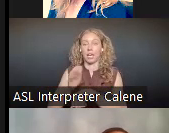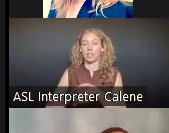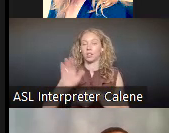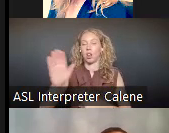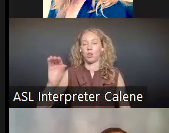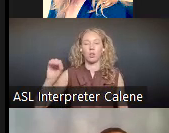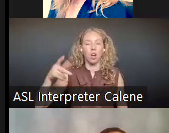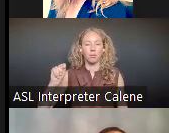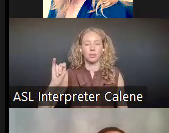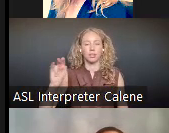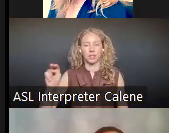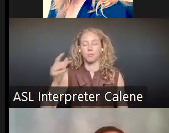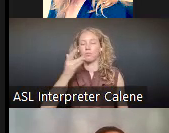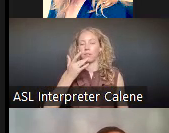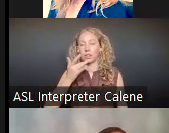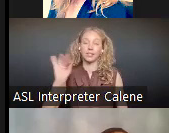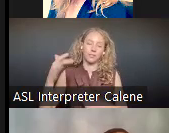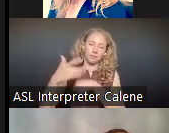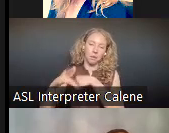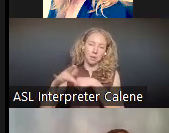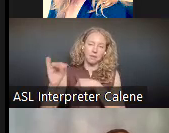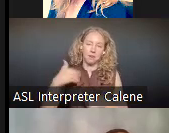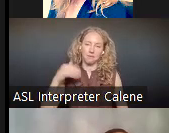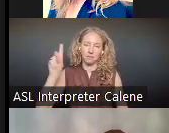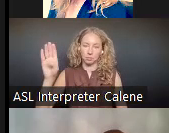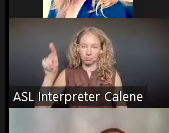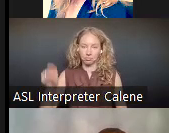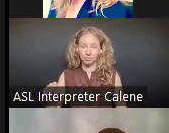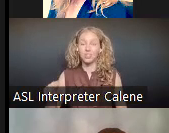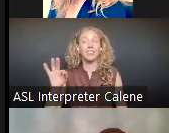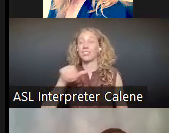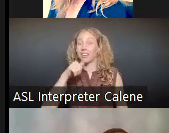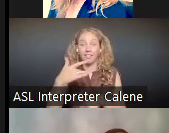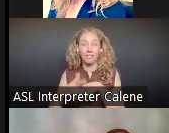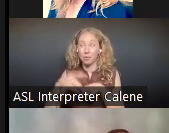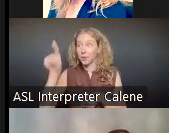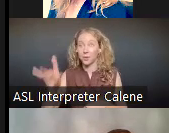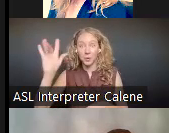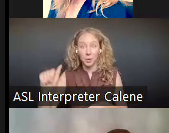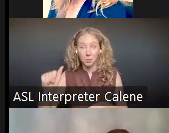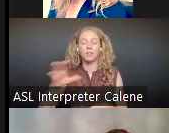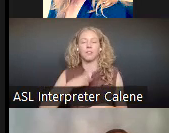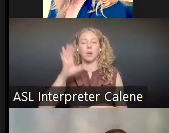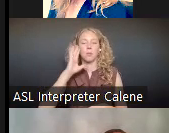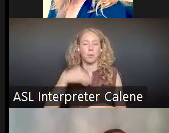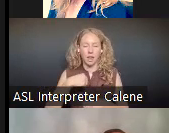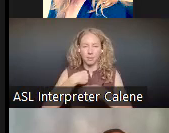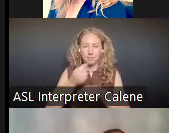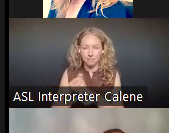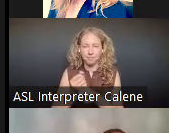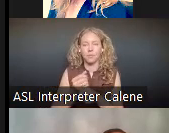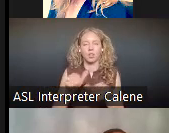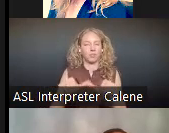opt-in preferences if available, right? If it's not available, then we will continue to create